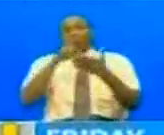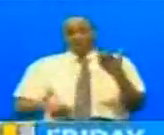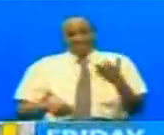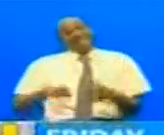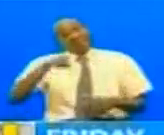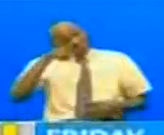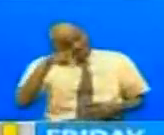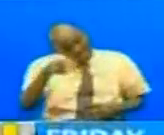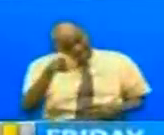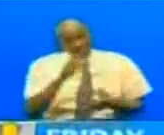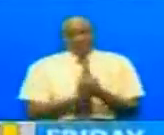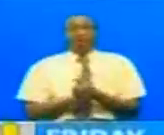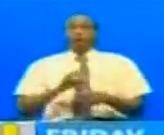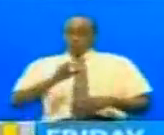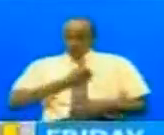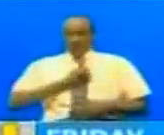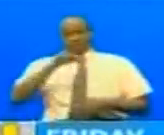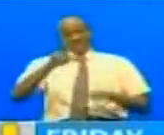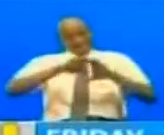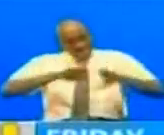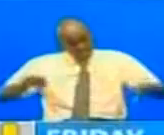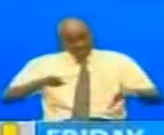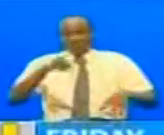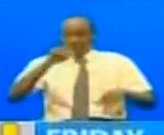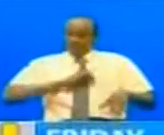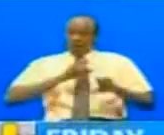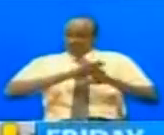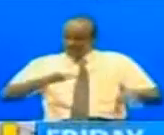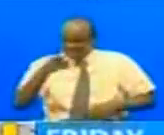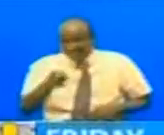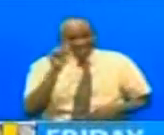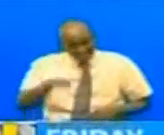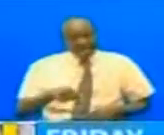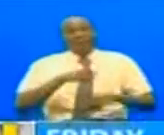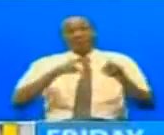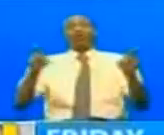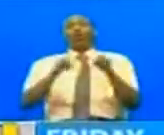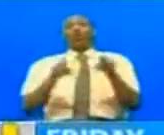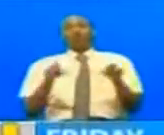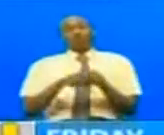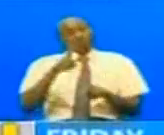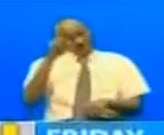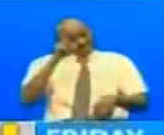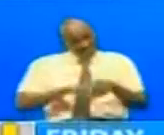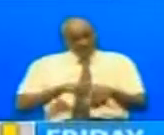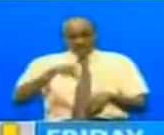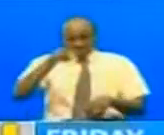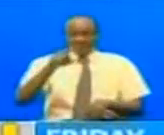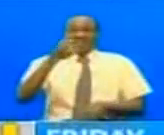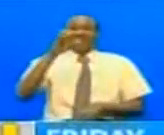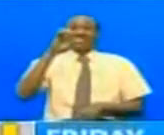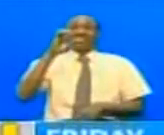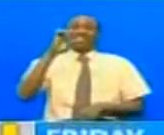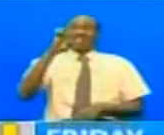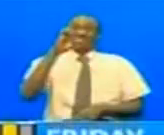only was Awiti Bolo the owner of the land upon which the smelting plant sat, he was, at one point, its